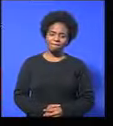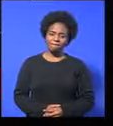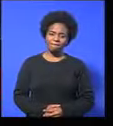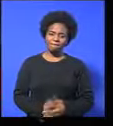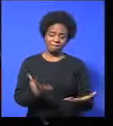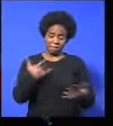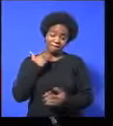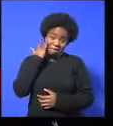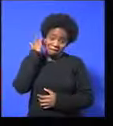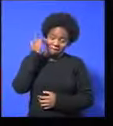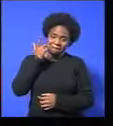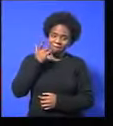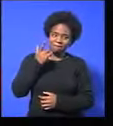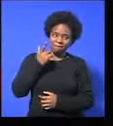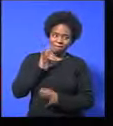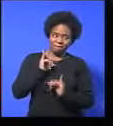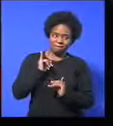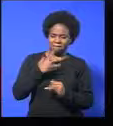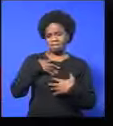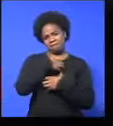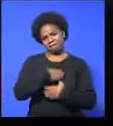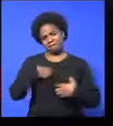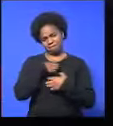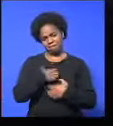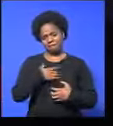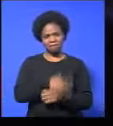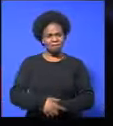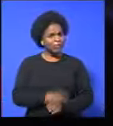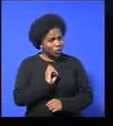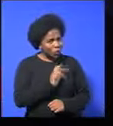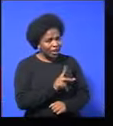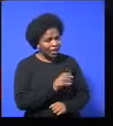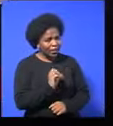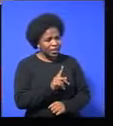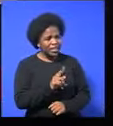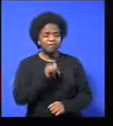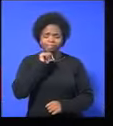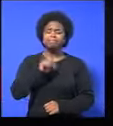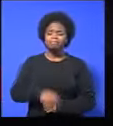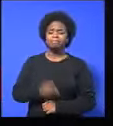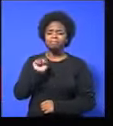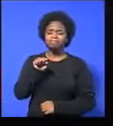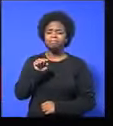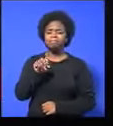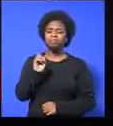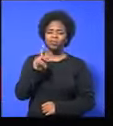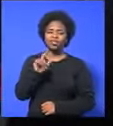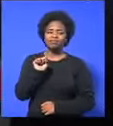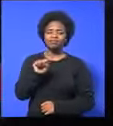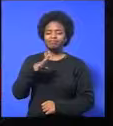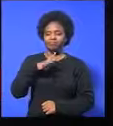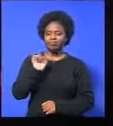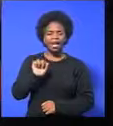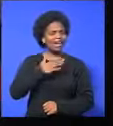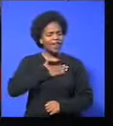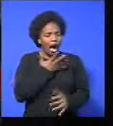She's shy? No, she's just emotional. Are you okay? Yes. Are you okay? Yeah, okay? Yes, I'm fine. How's